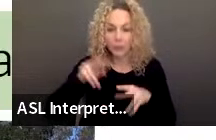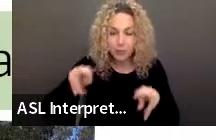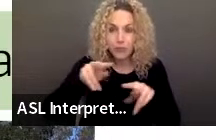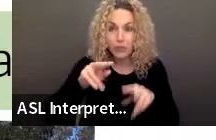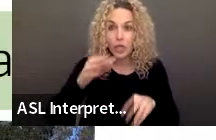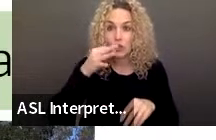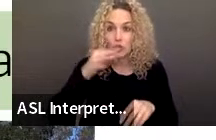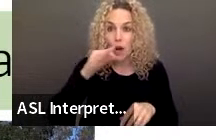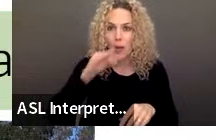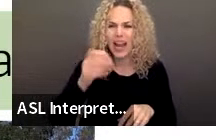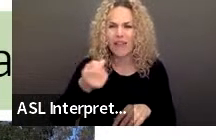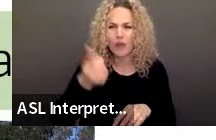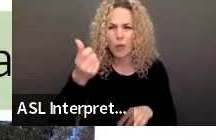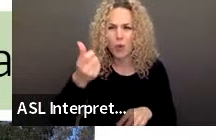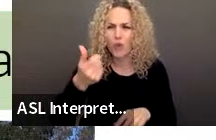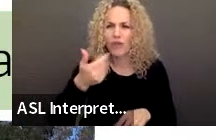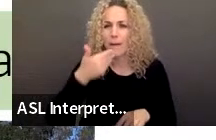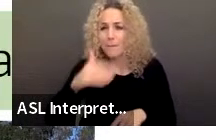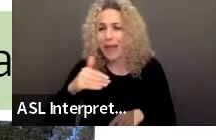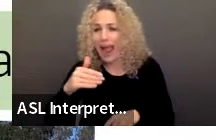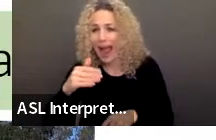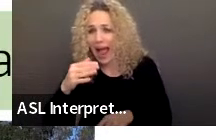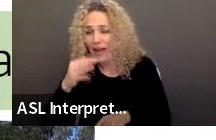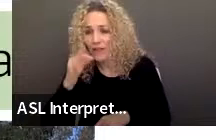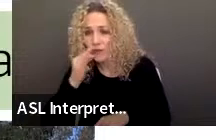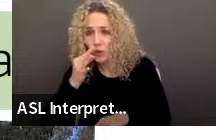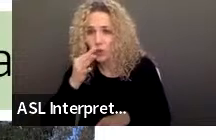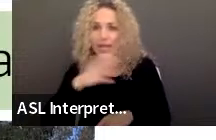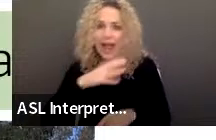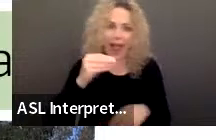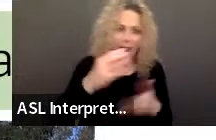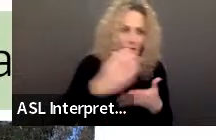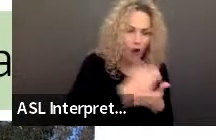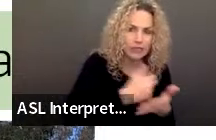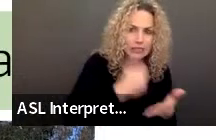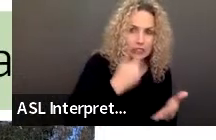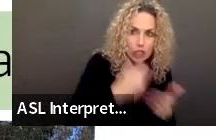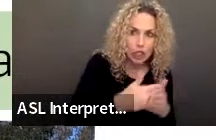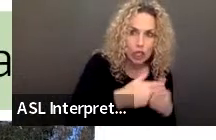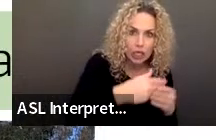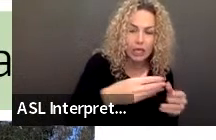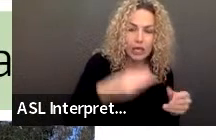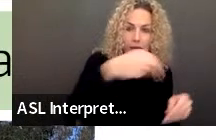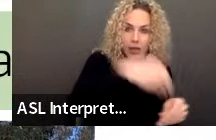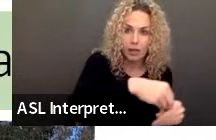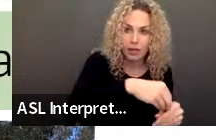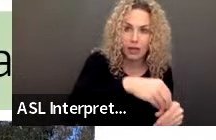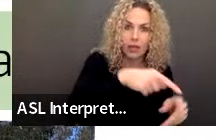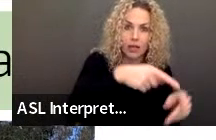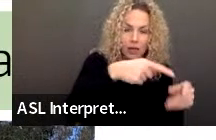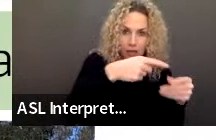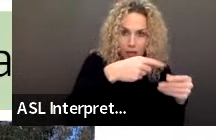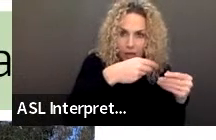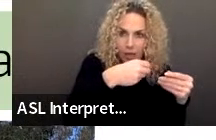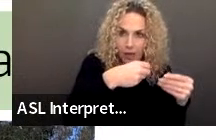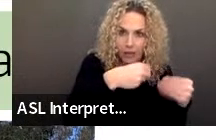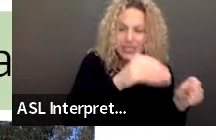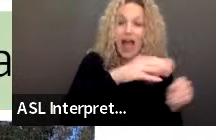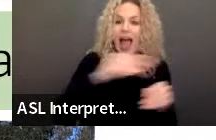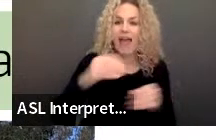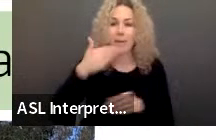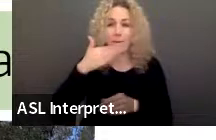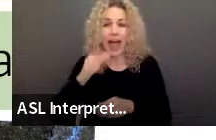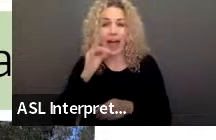to remove bad fruit as well as harvest the marketable fruit. Bad fruit goes to the chickens, nothing is wasted. But